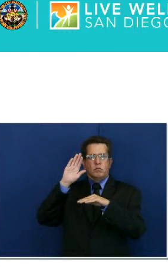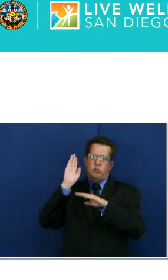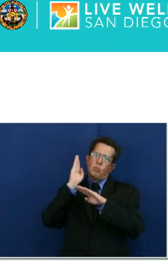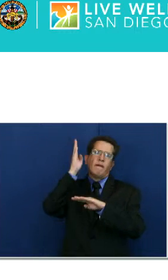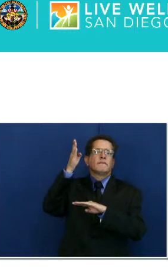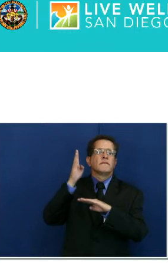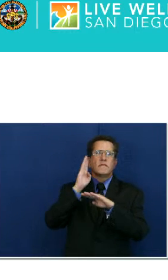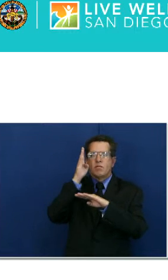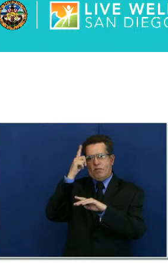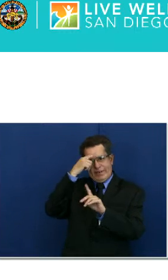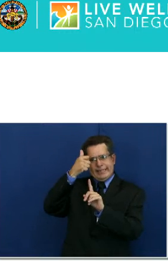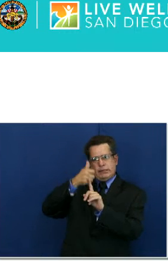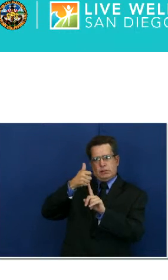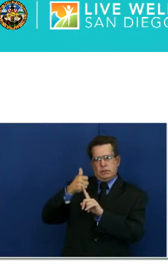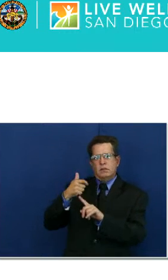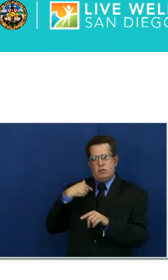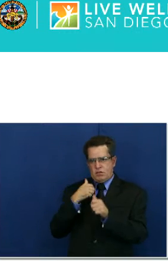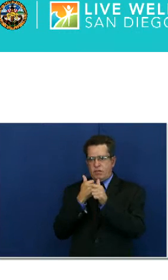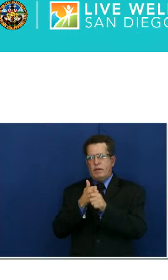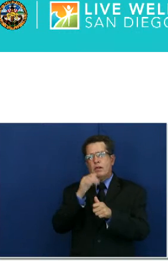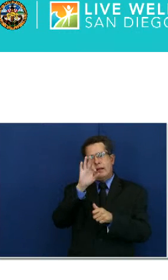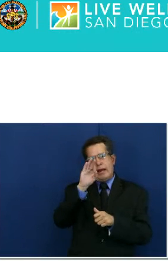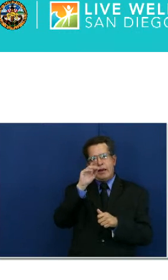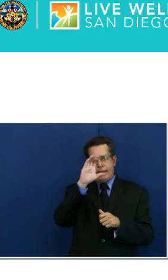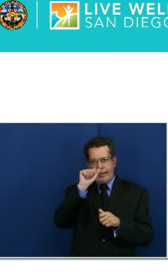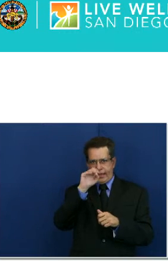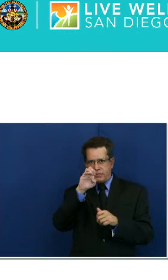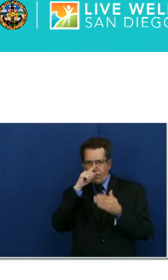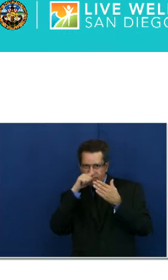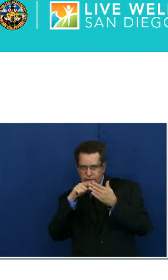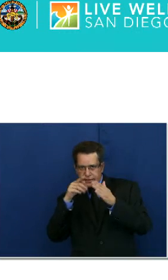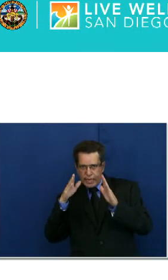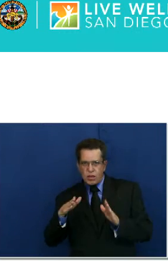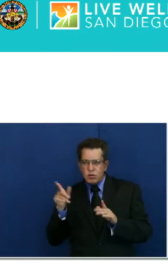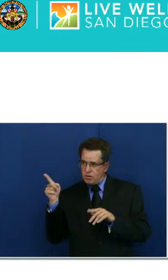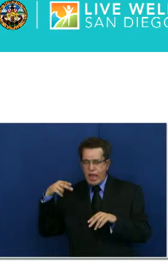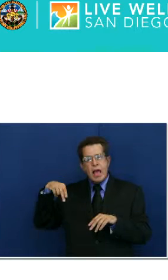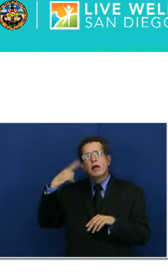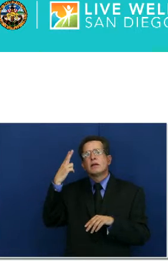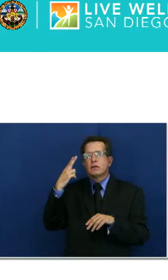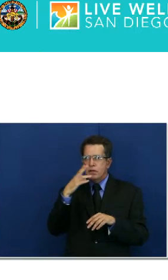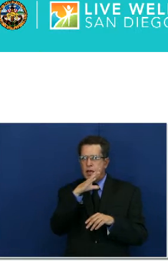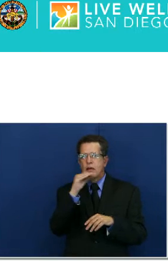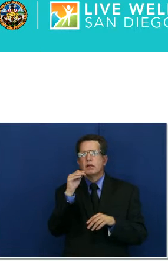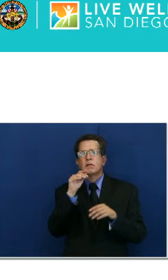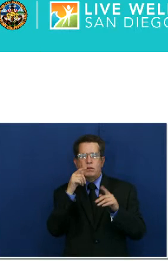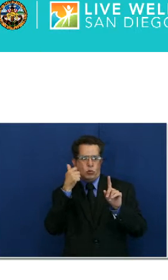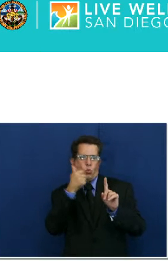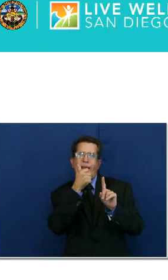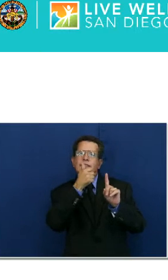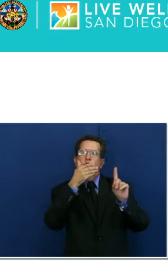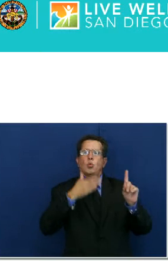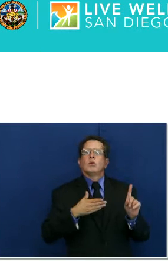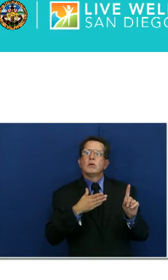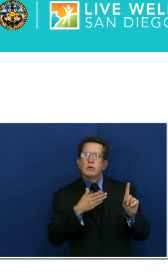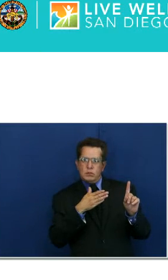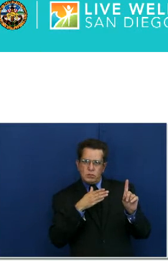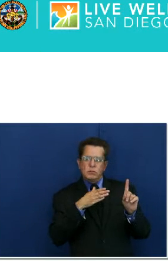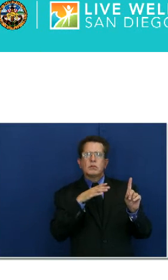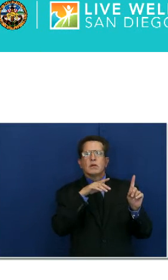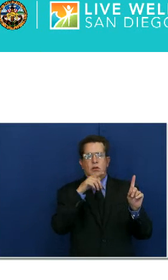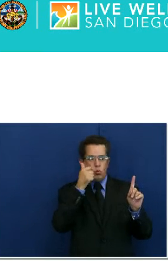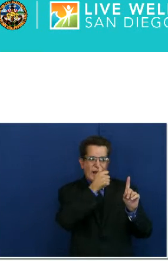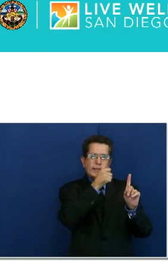that target for each, 90% for case investigations and contact tracings, and